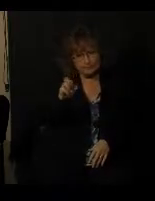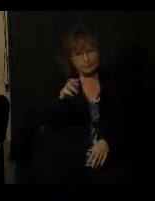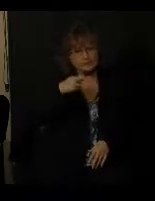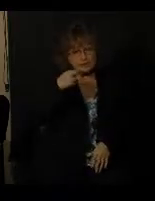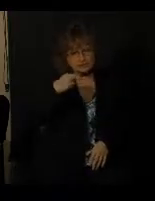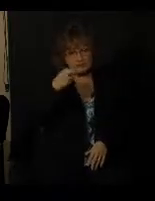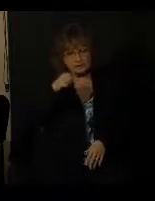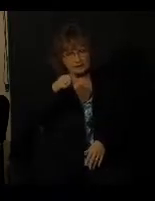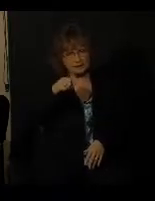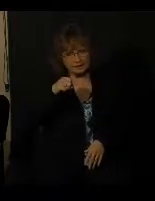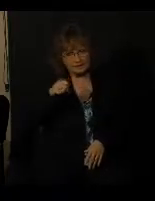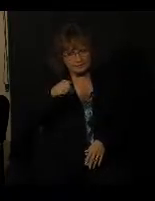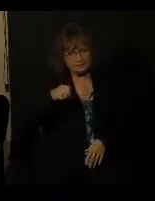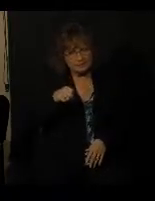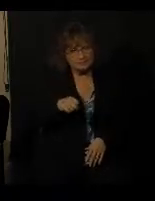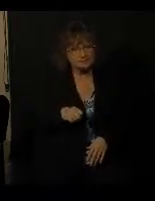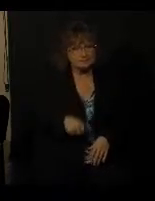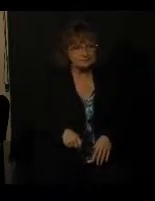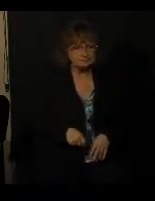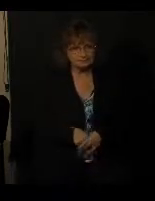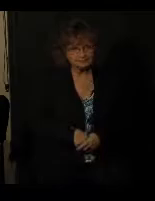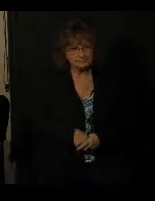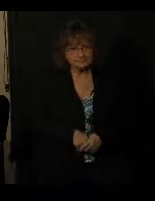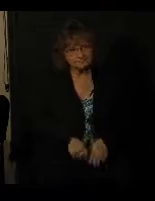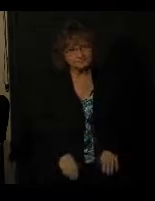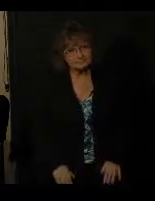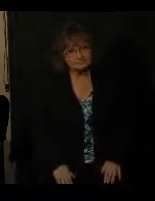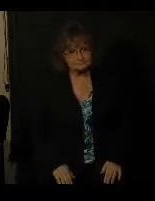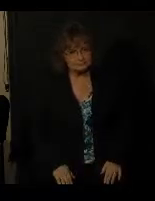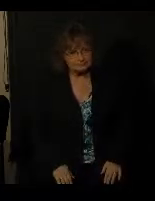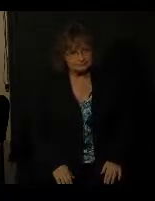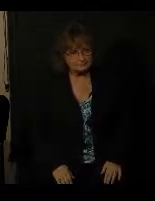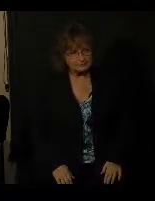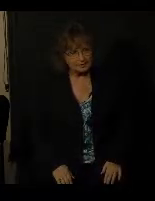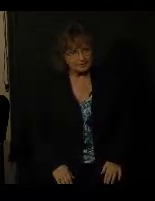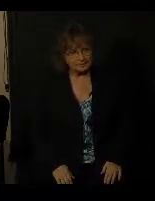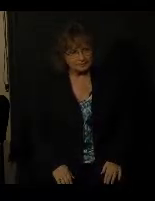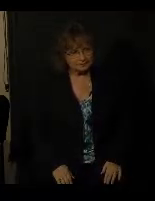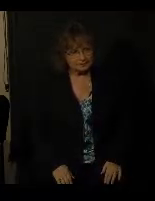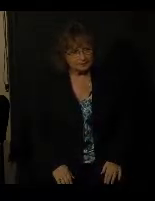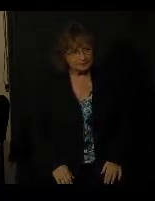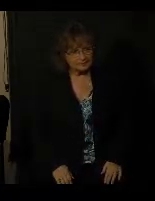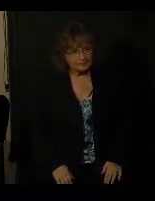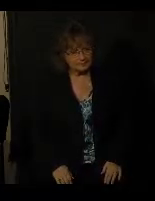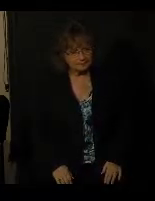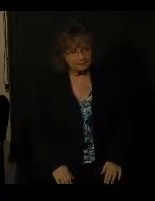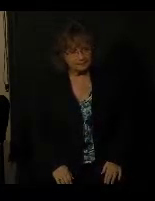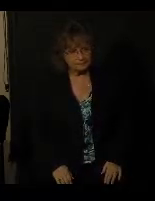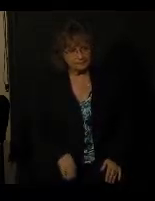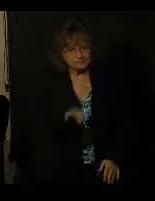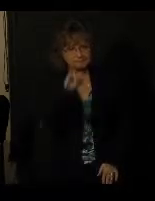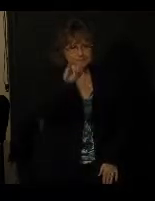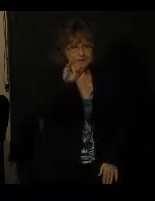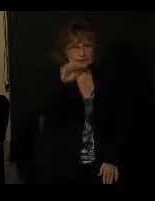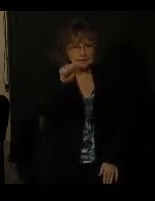Turn with me, if you would, in your Bibles. We'll just spend a little time together in Isaiah 44.